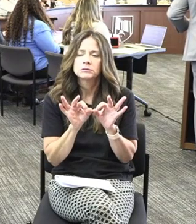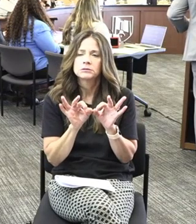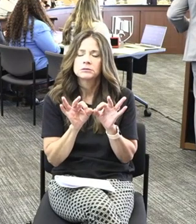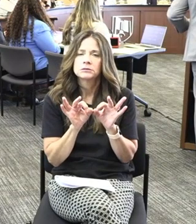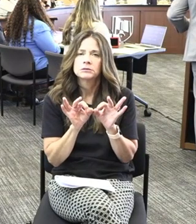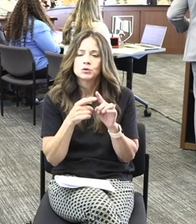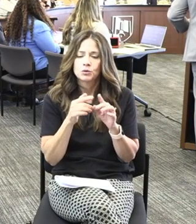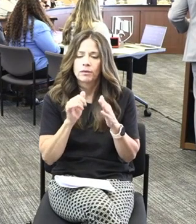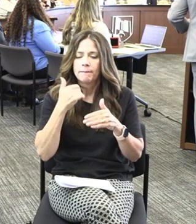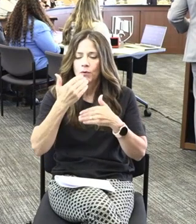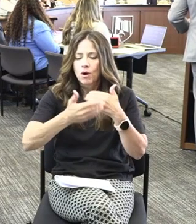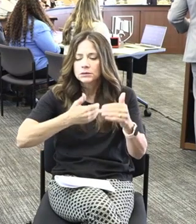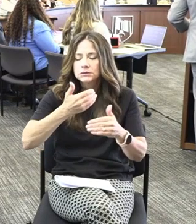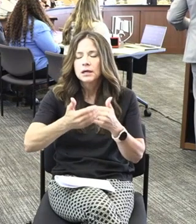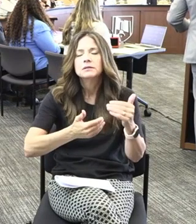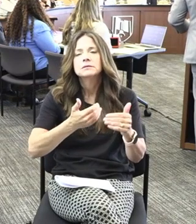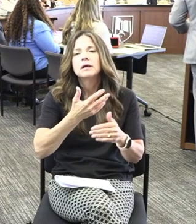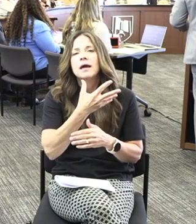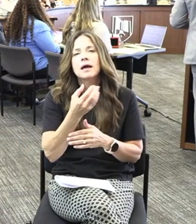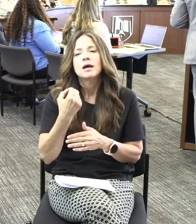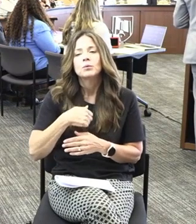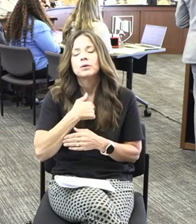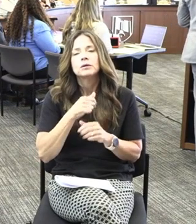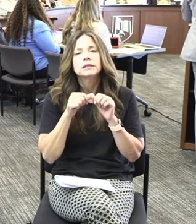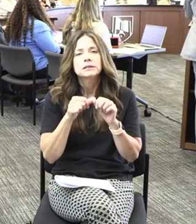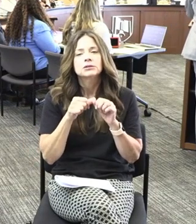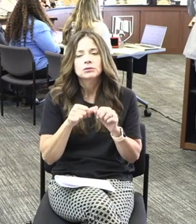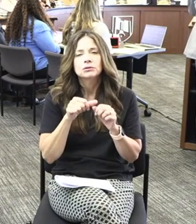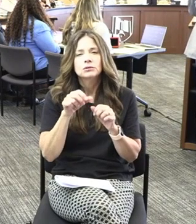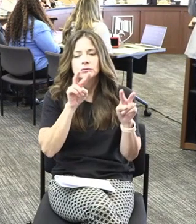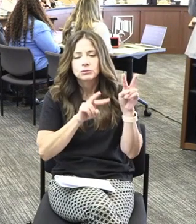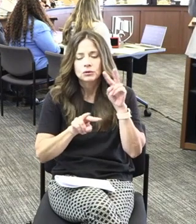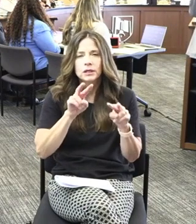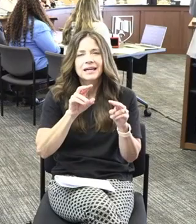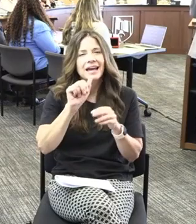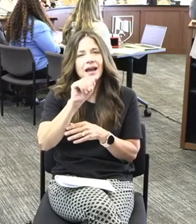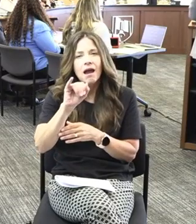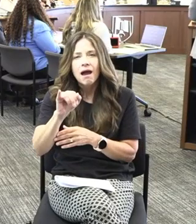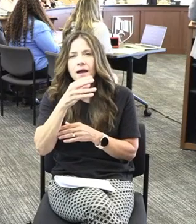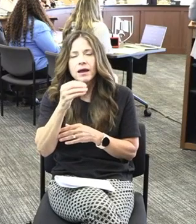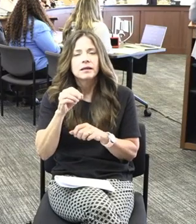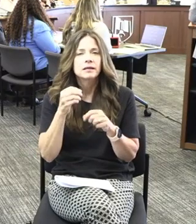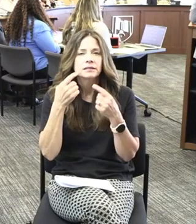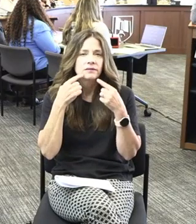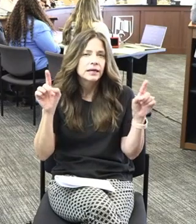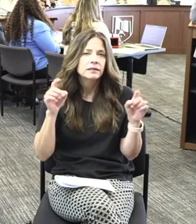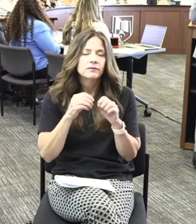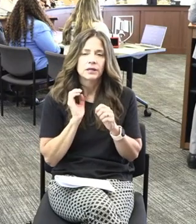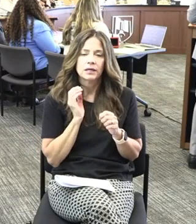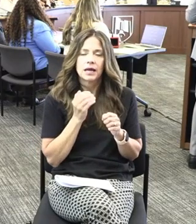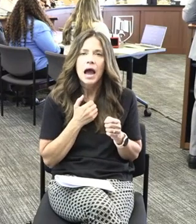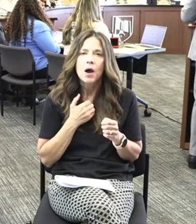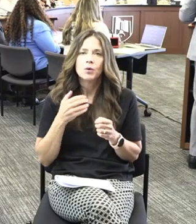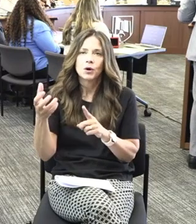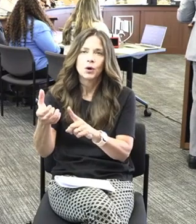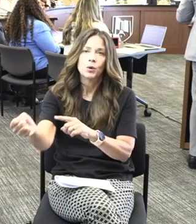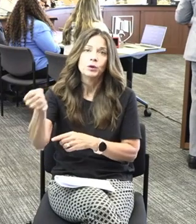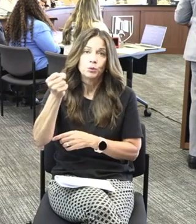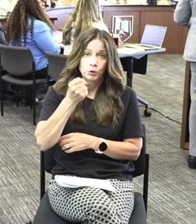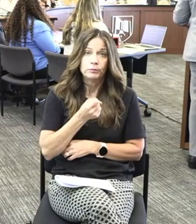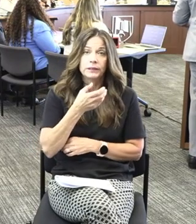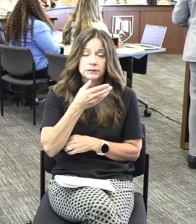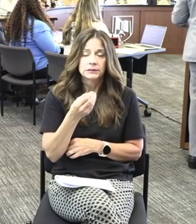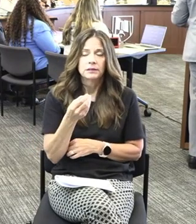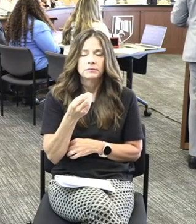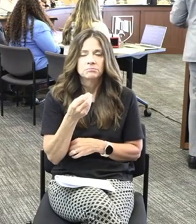to that process. And we're going to continue to explore the use of AI and its effectiveness in our recruitment and retention effort.